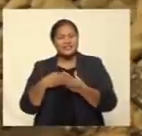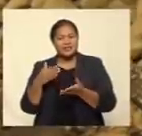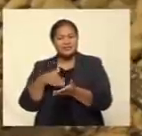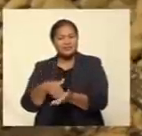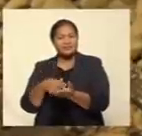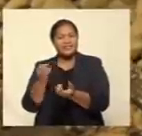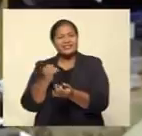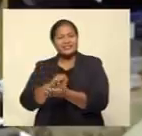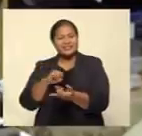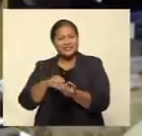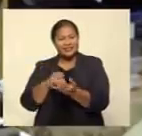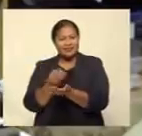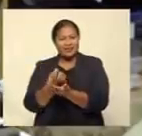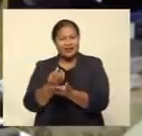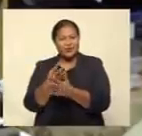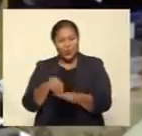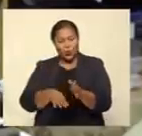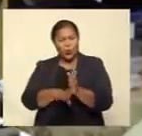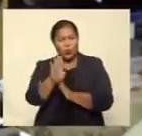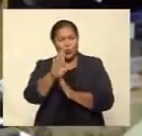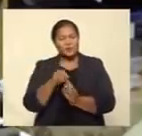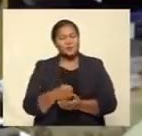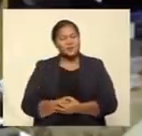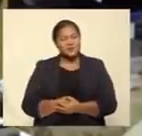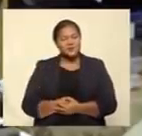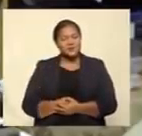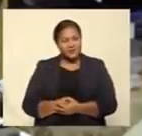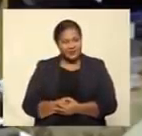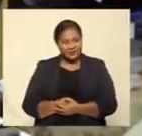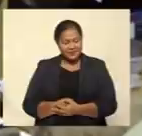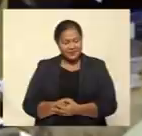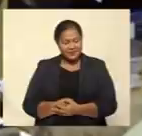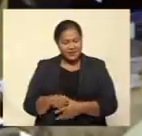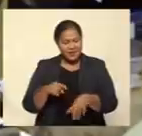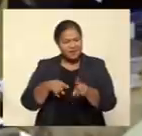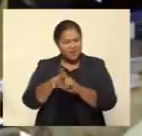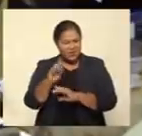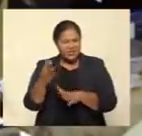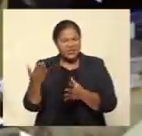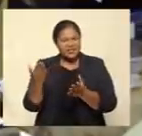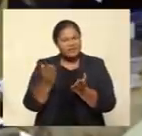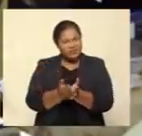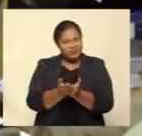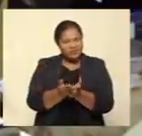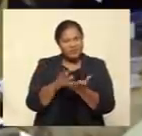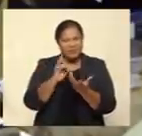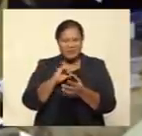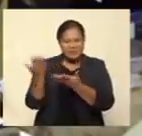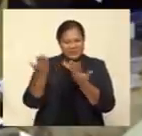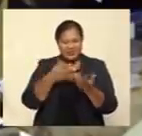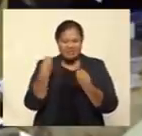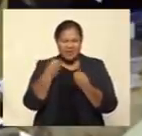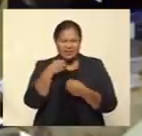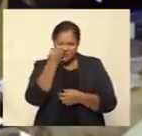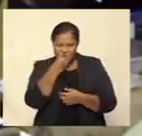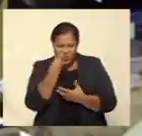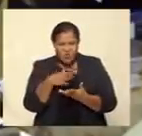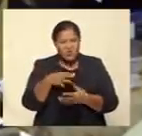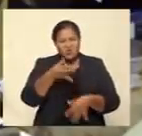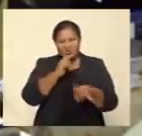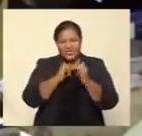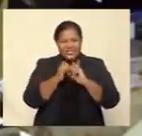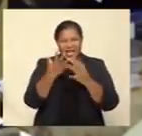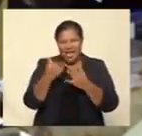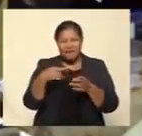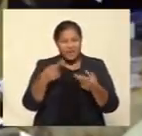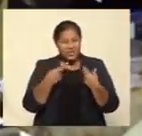Savu Savu. Mostly the yachts are basically on maybe souvenir items, food stuff and liquor and bars and restaurants.